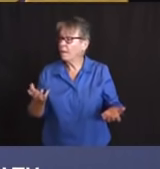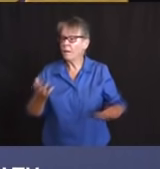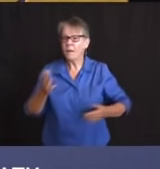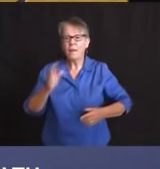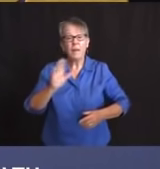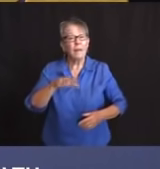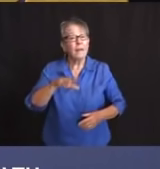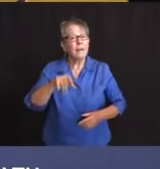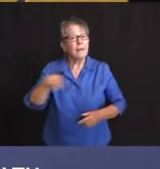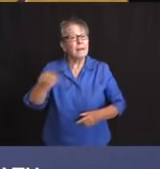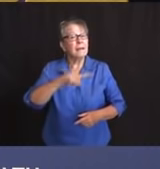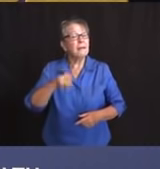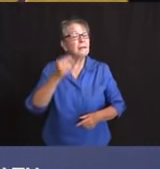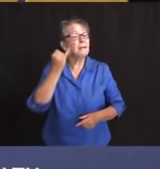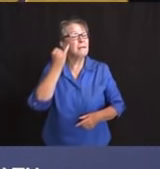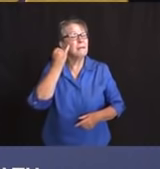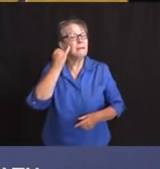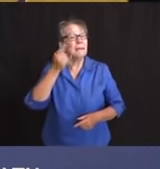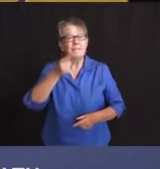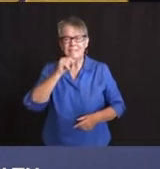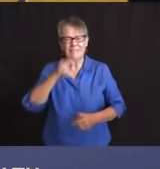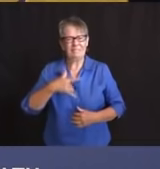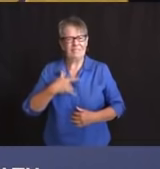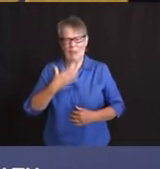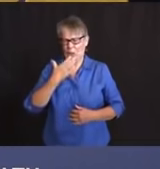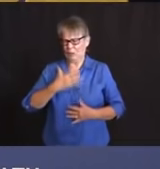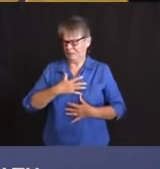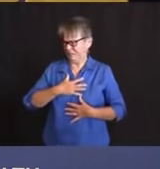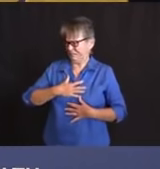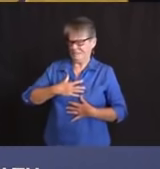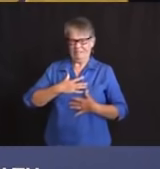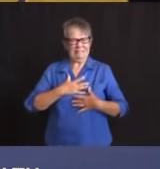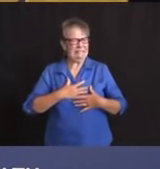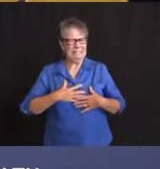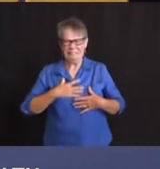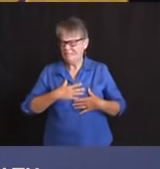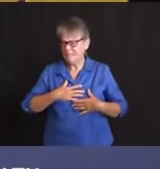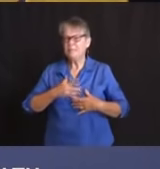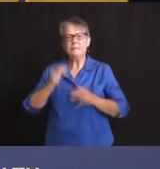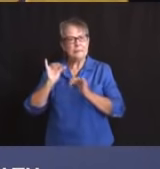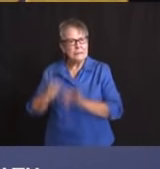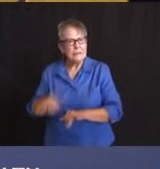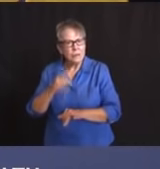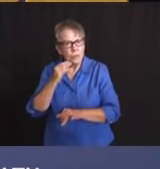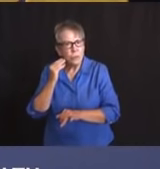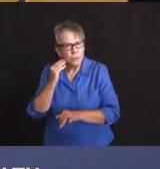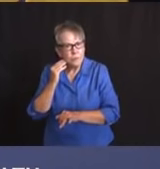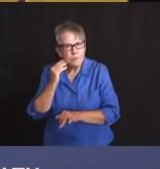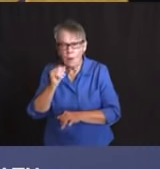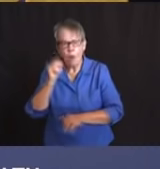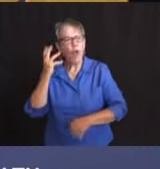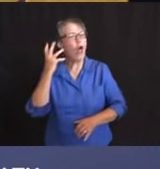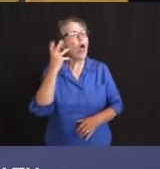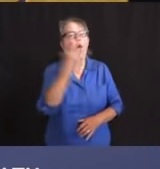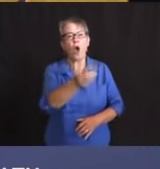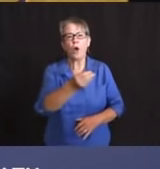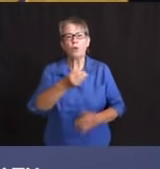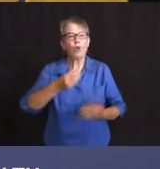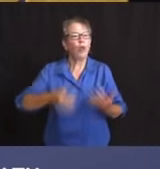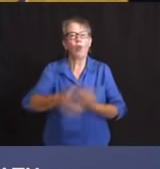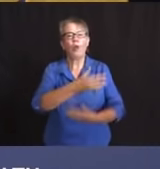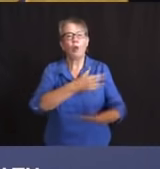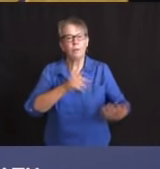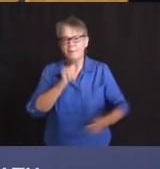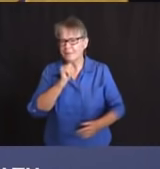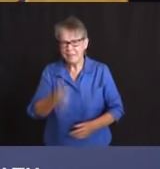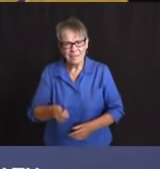then keep rolling. Thank you, Governor. I have a couple of questions from my newsroom. Brent tried to give me 6 questions. I rejected that. So